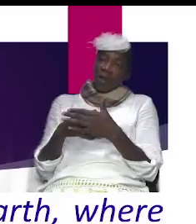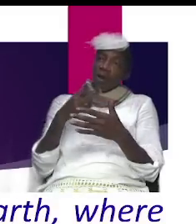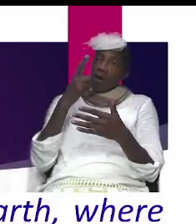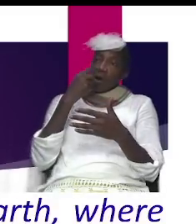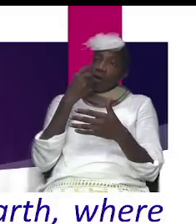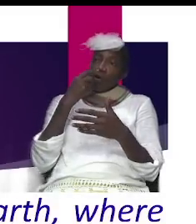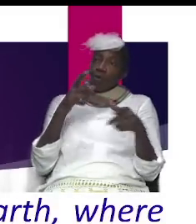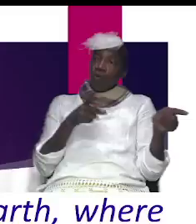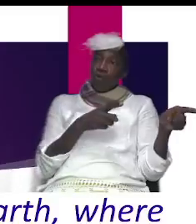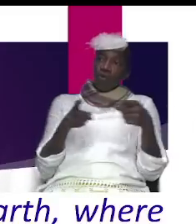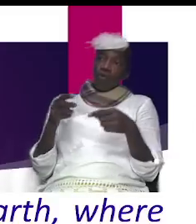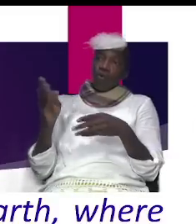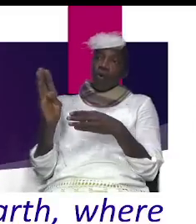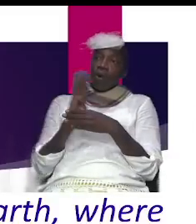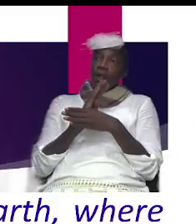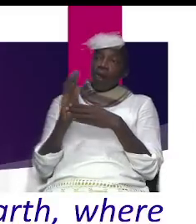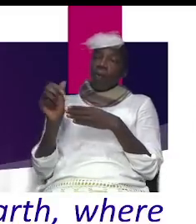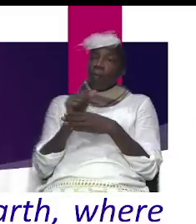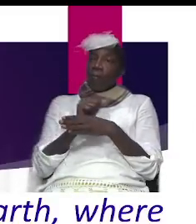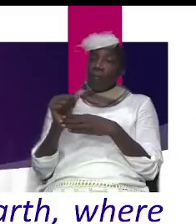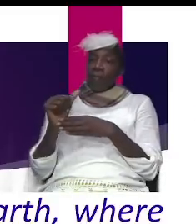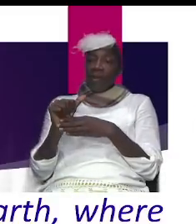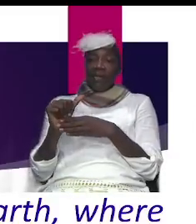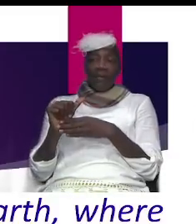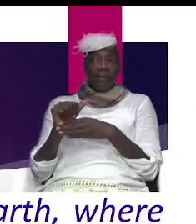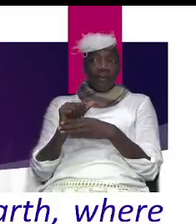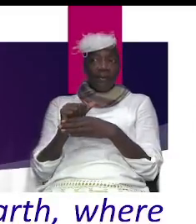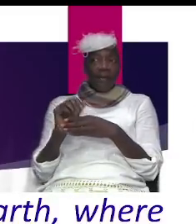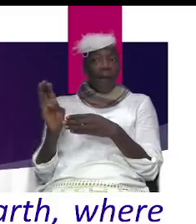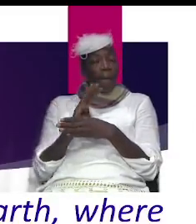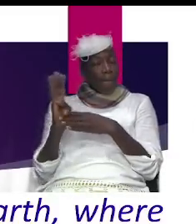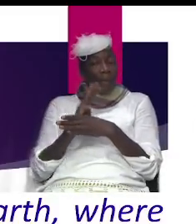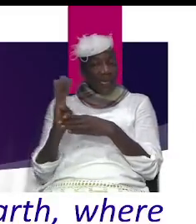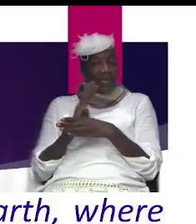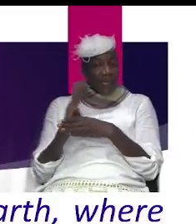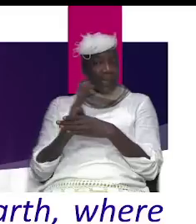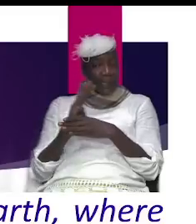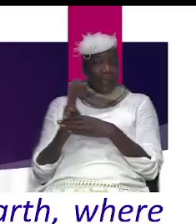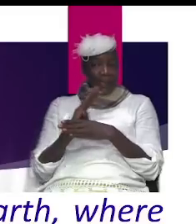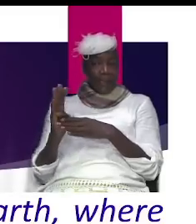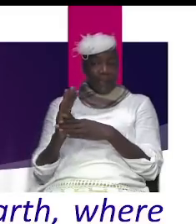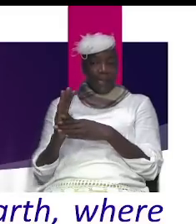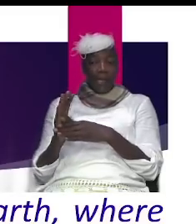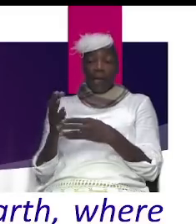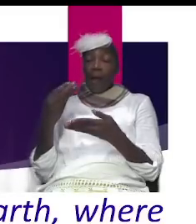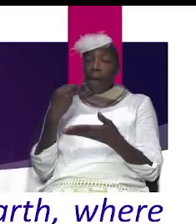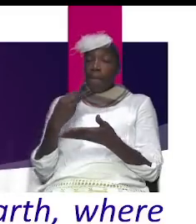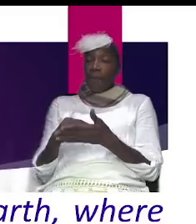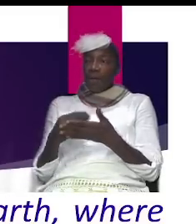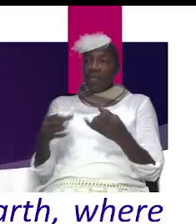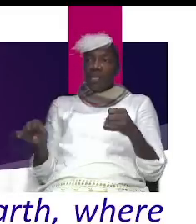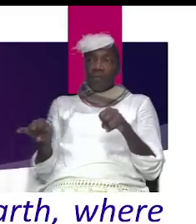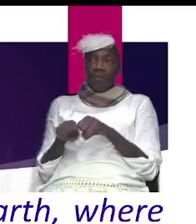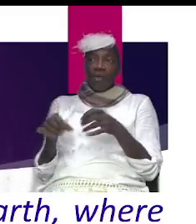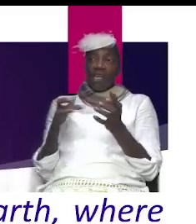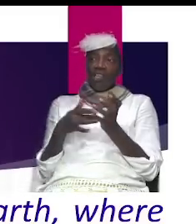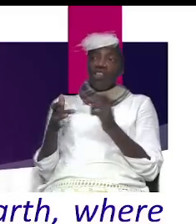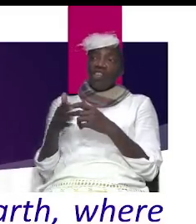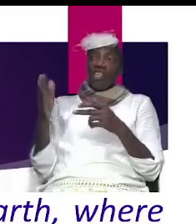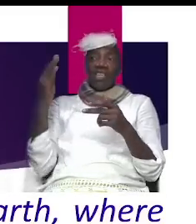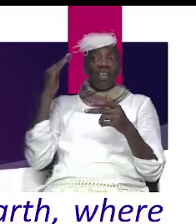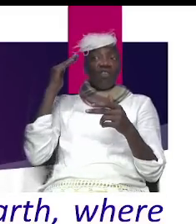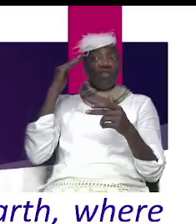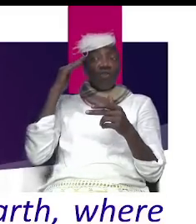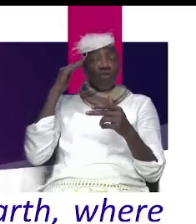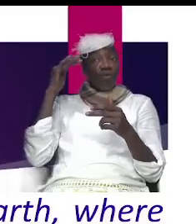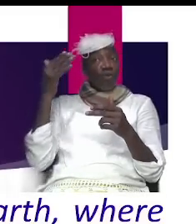conducting business. Anything that we do, money is required. Money is important. And Jesus knows that. And